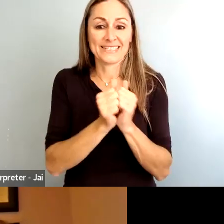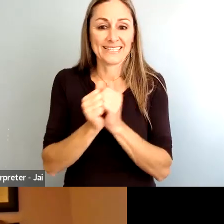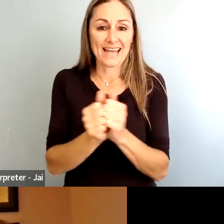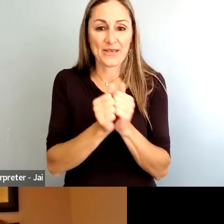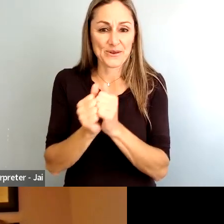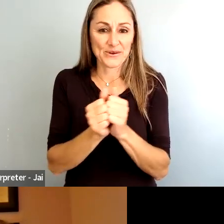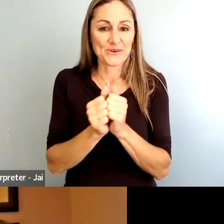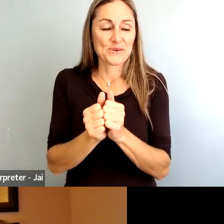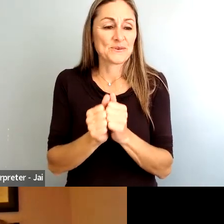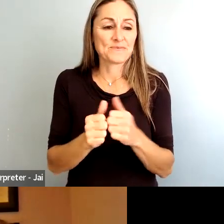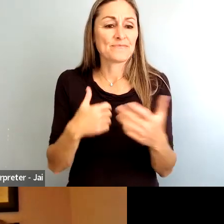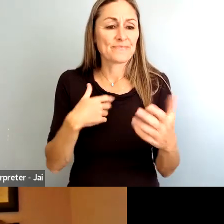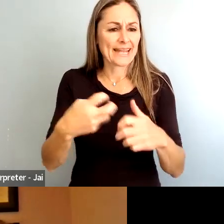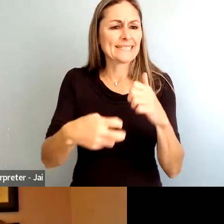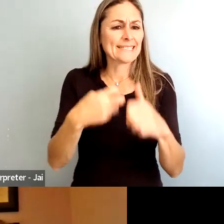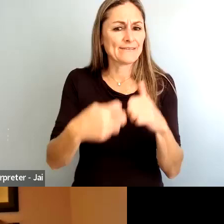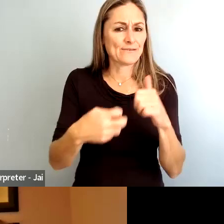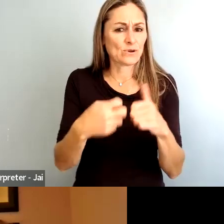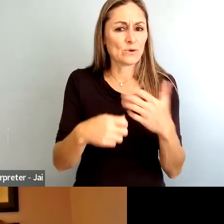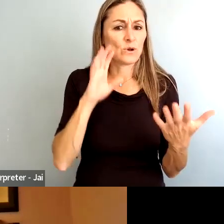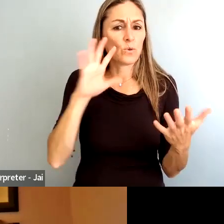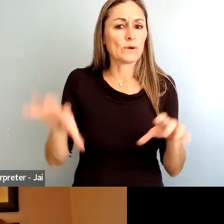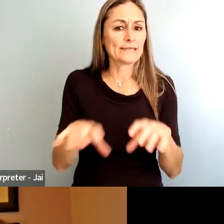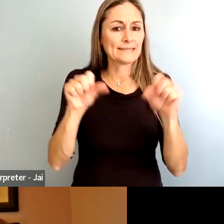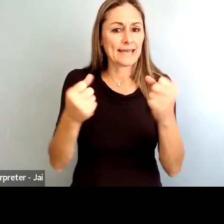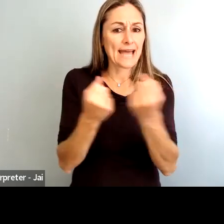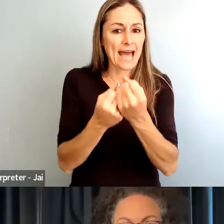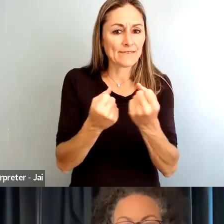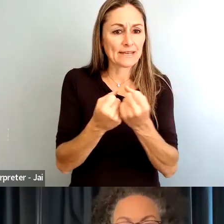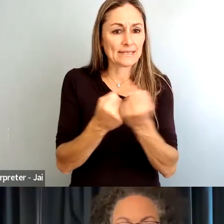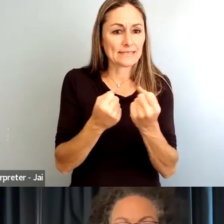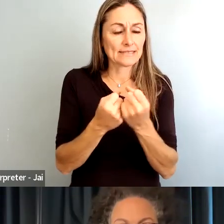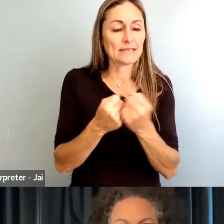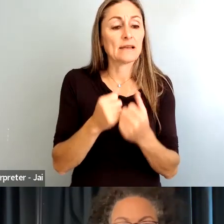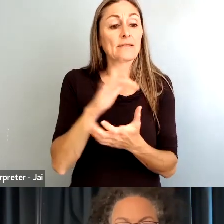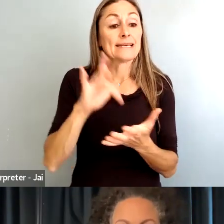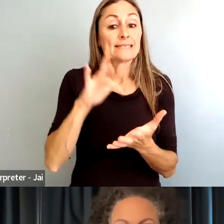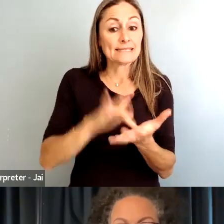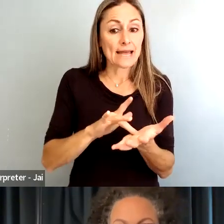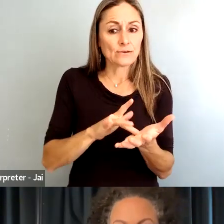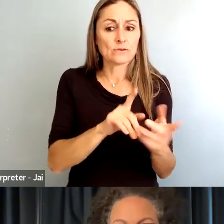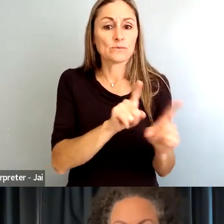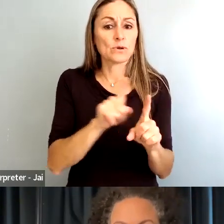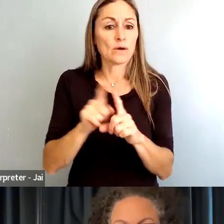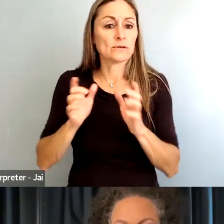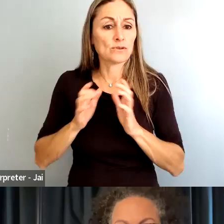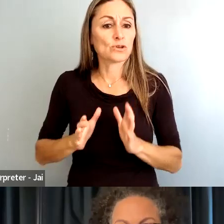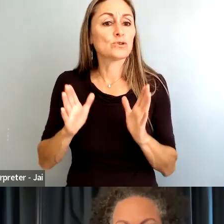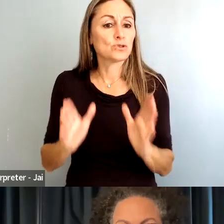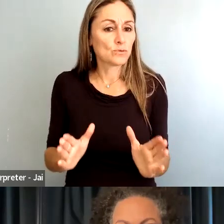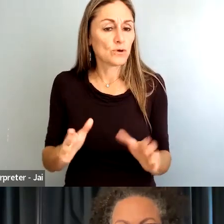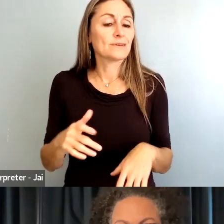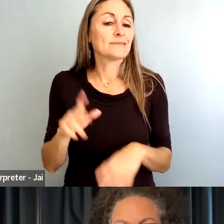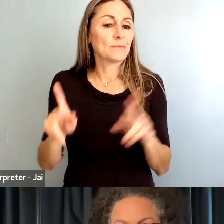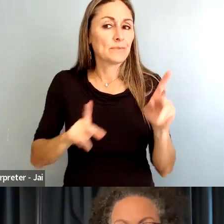And it's difficult, but it's going to take the advocacy of not only the centers, but of those consumers of the centers, those people with